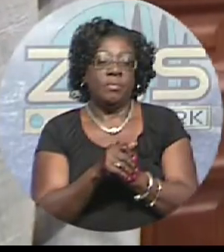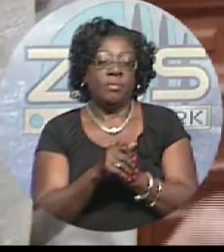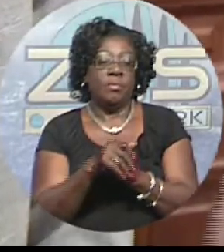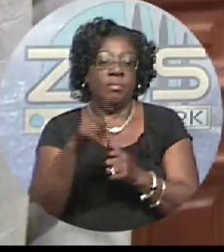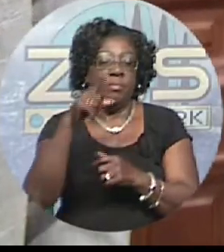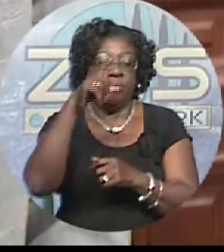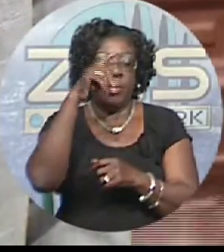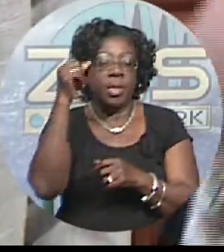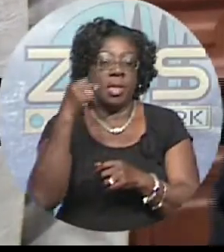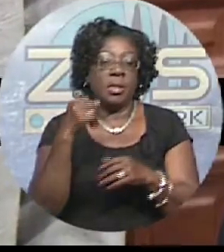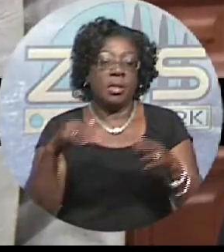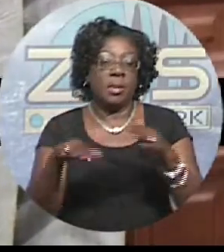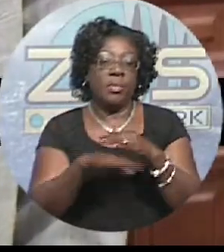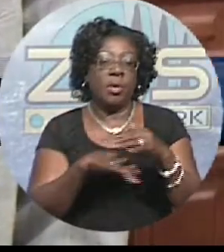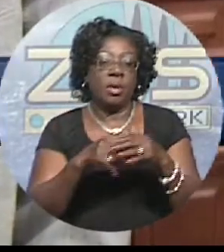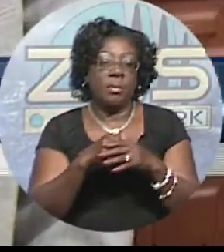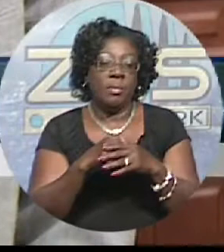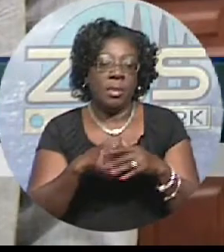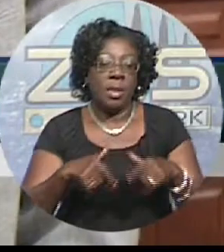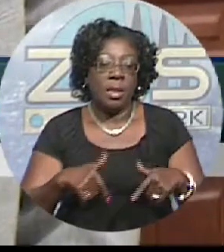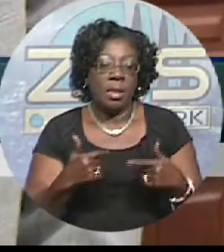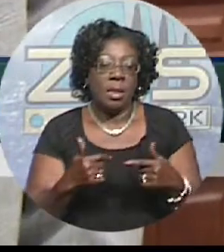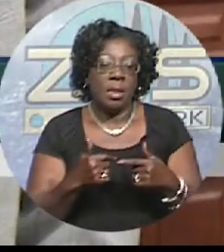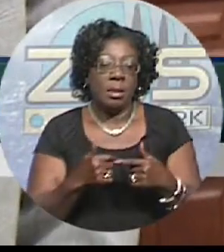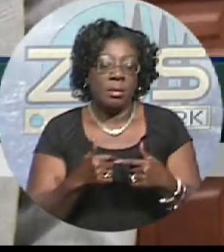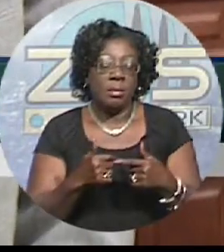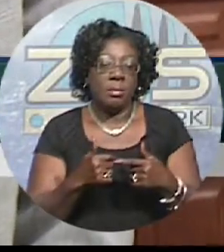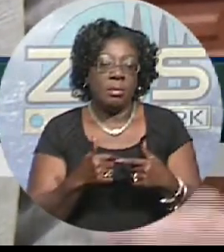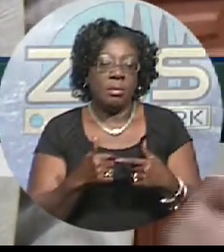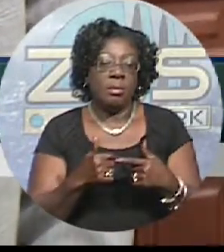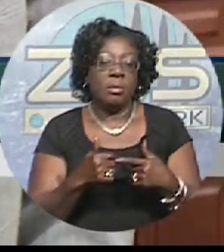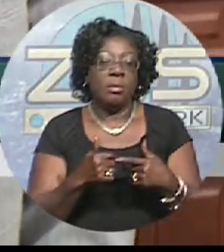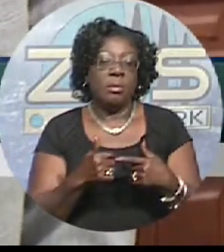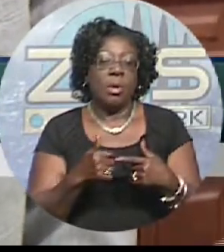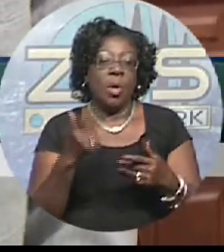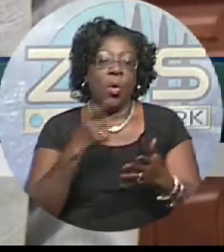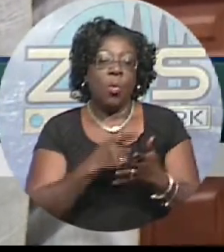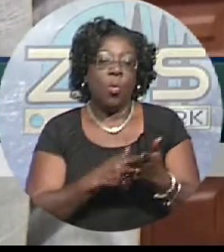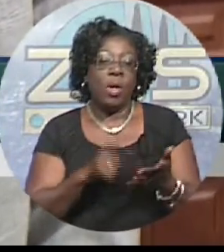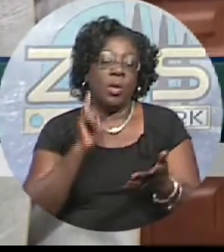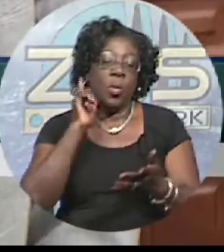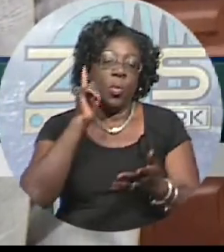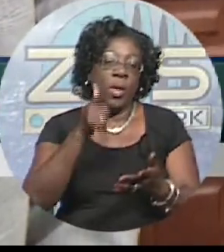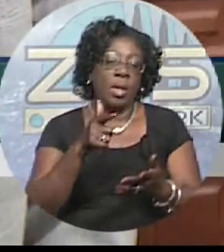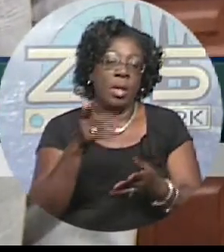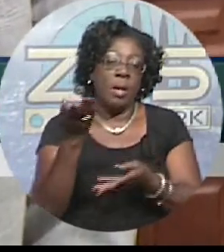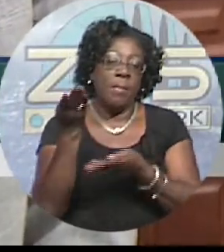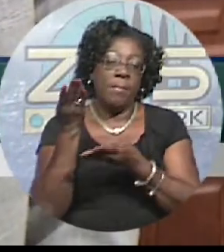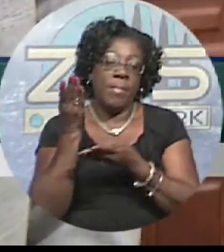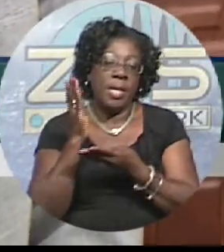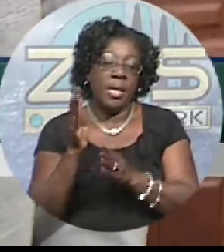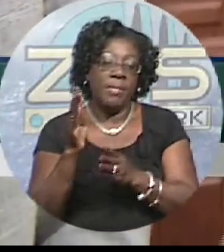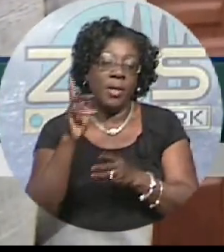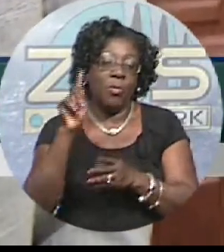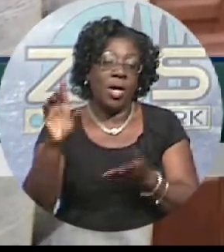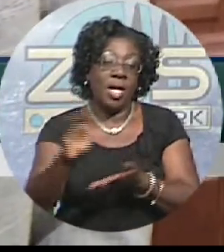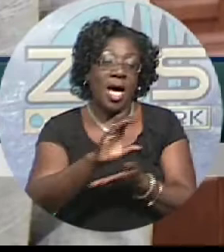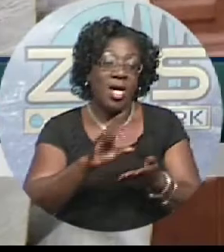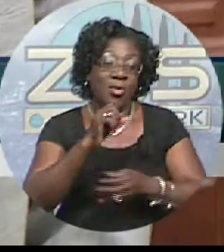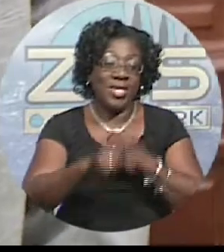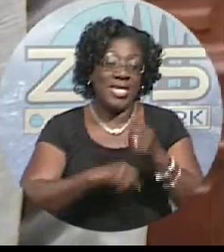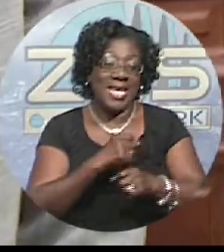because the bottom line is this: what will Bahamians 100 years from today